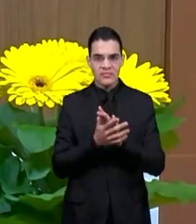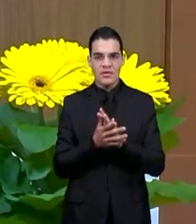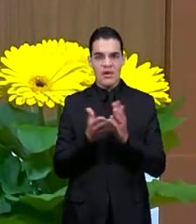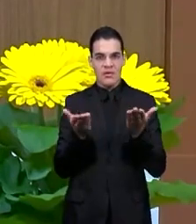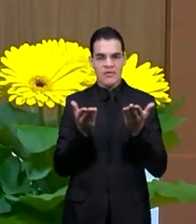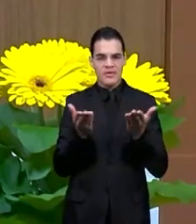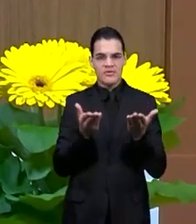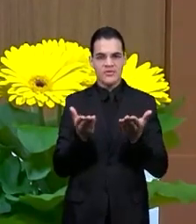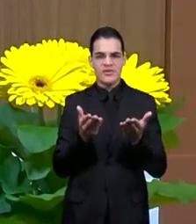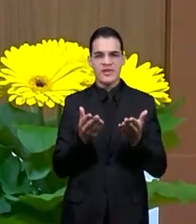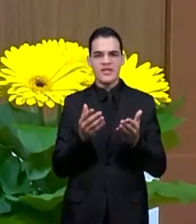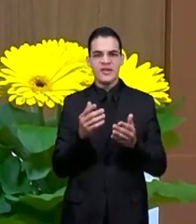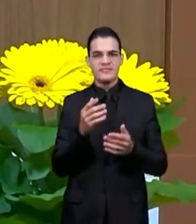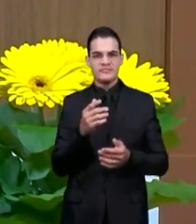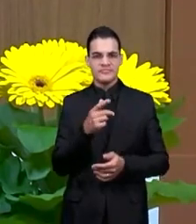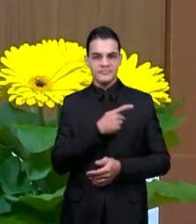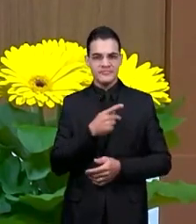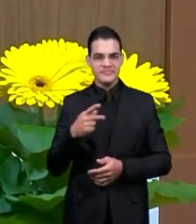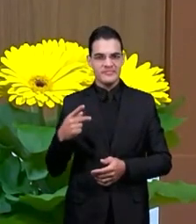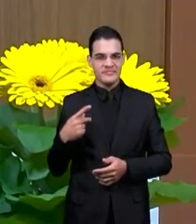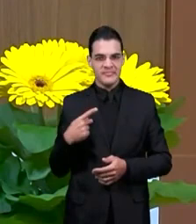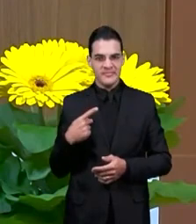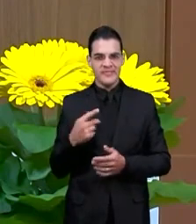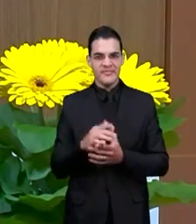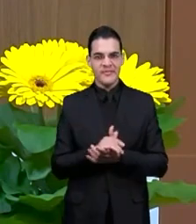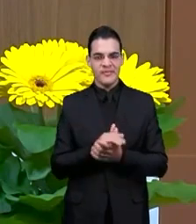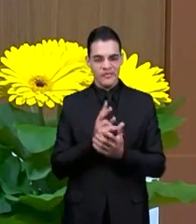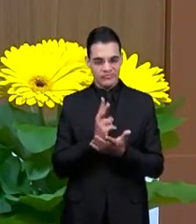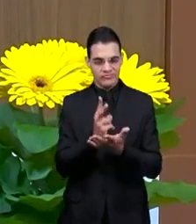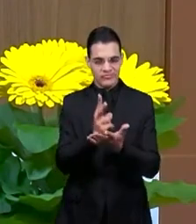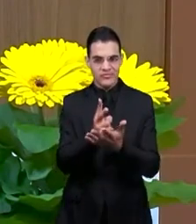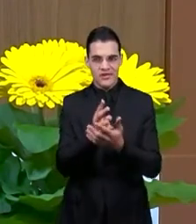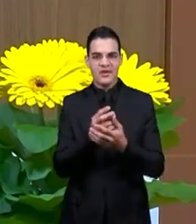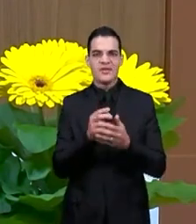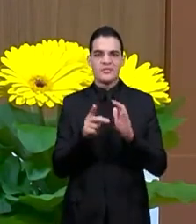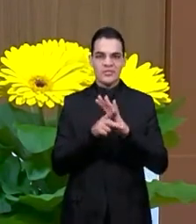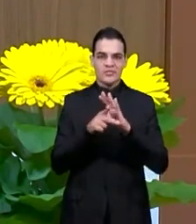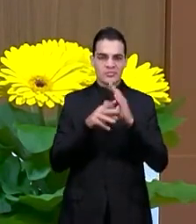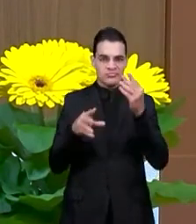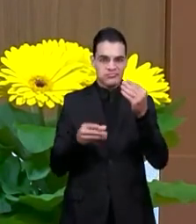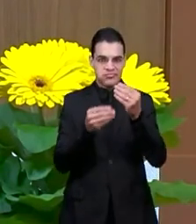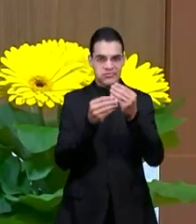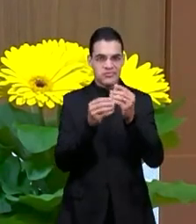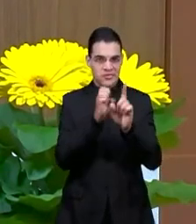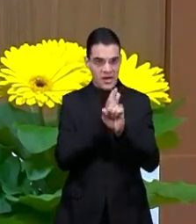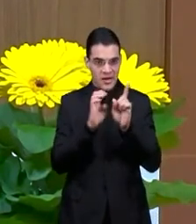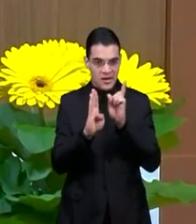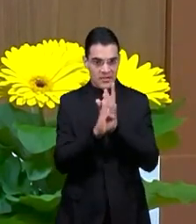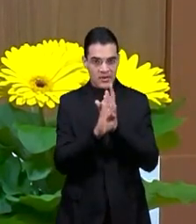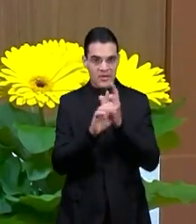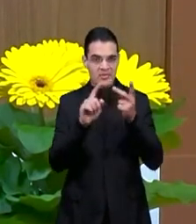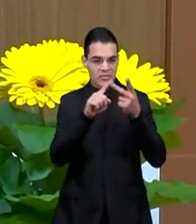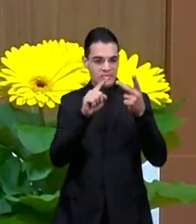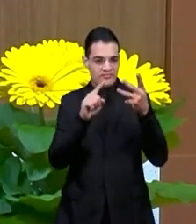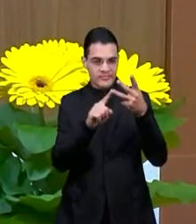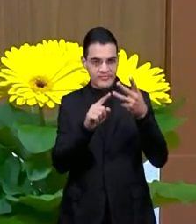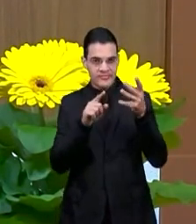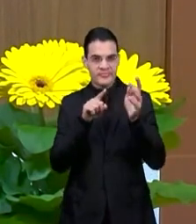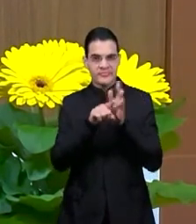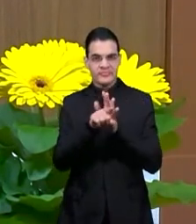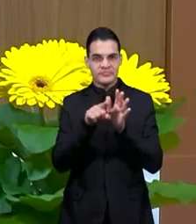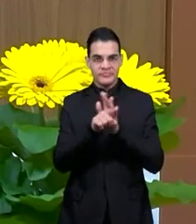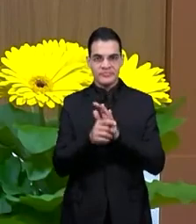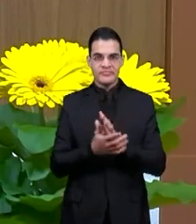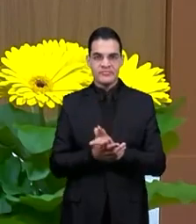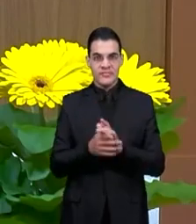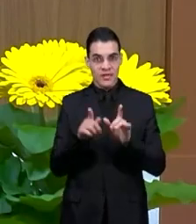the pastor is going to bring additional commentaries today in the Sunday Bible School. And they will be mentioned also